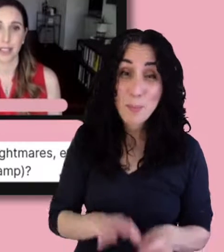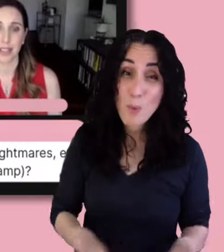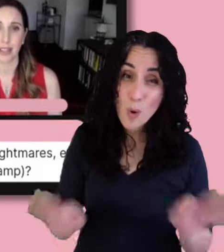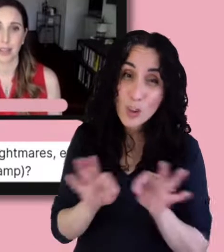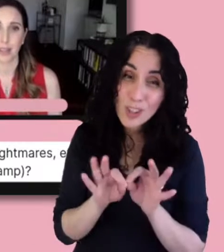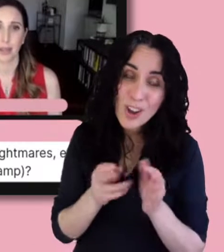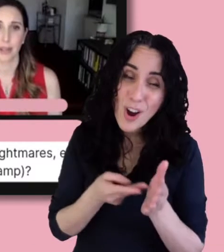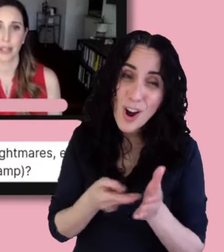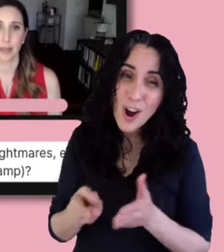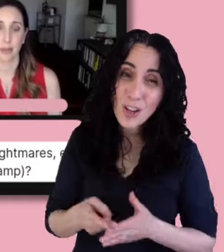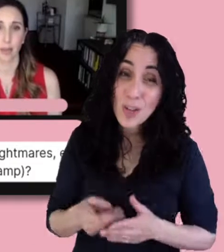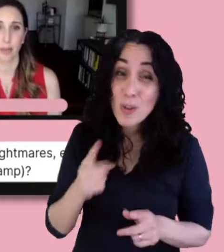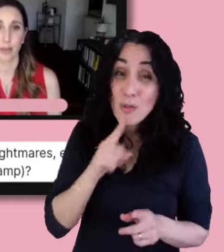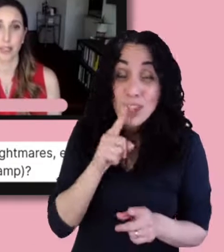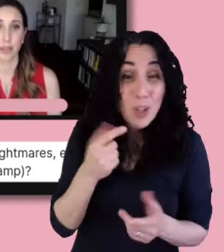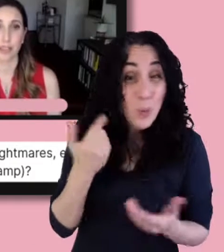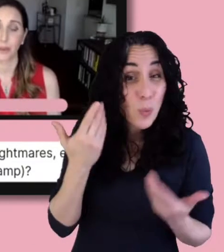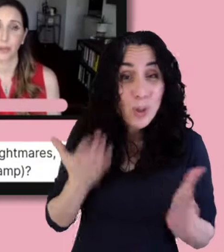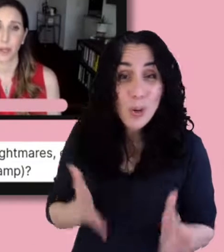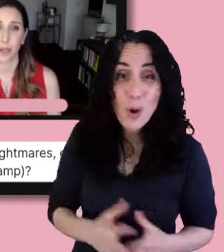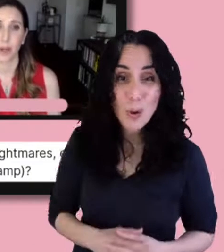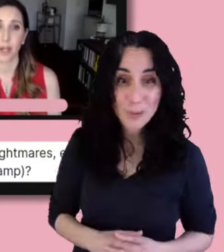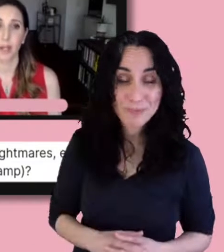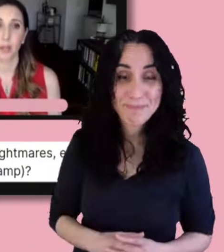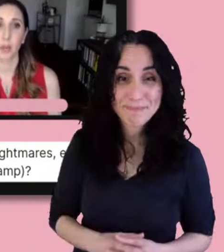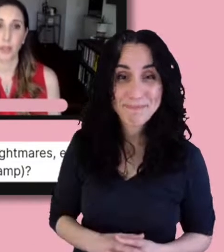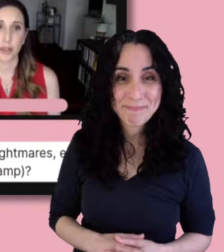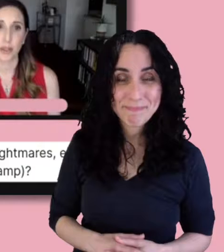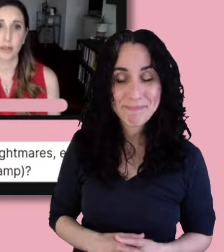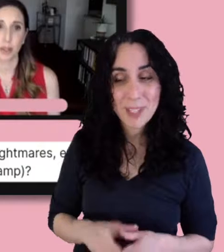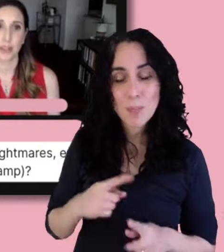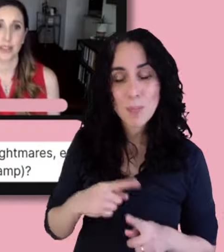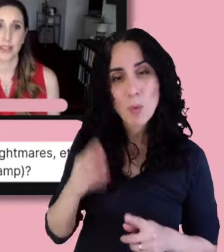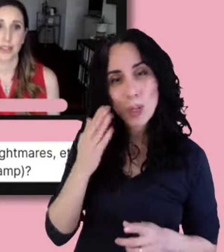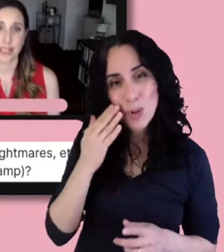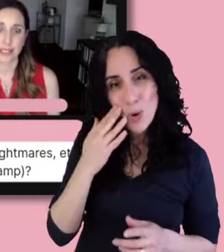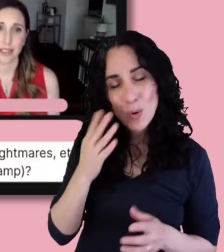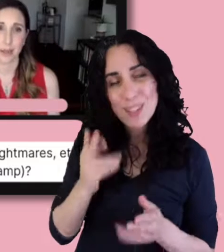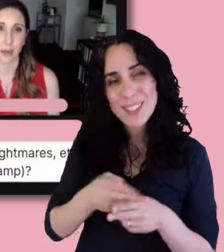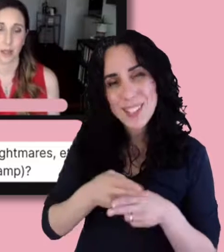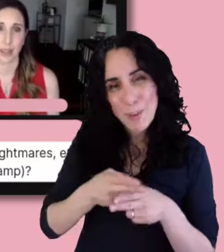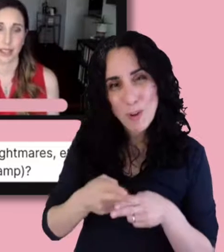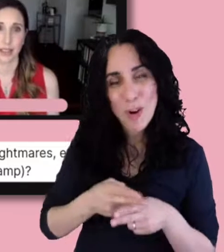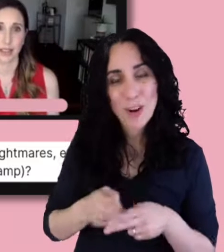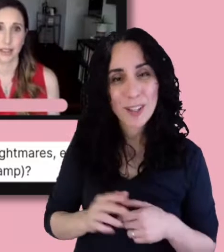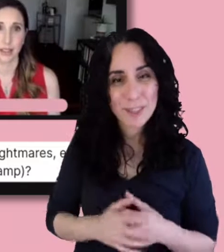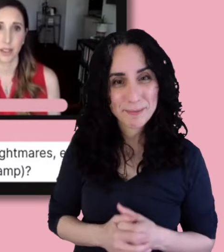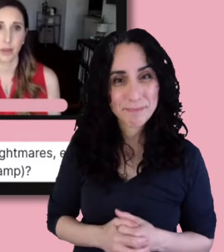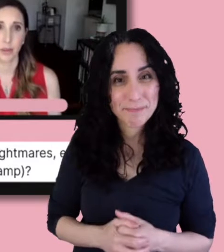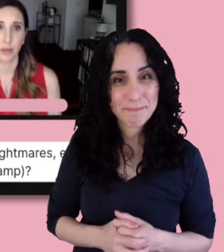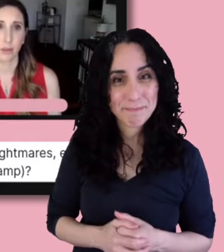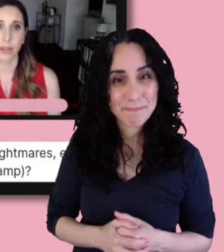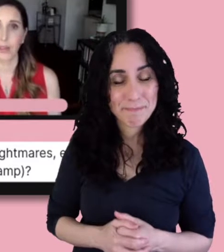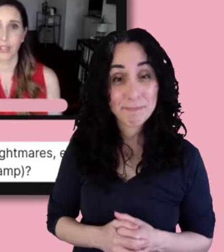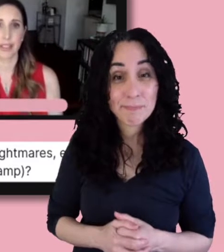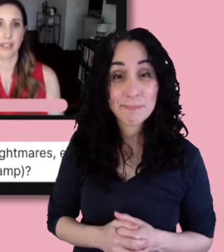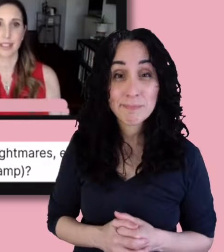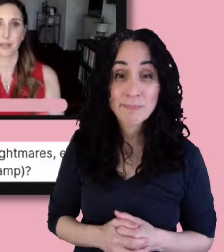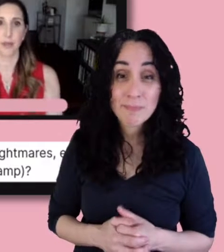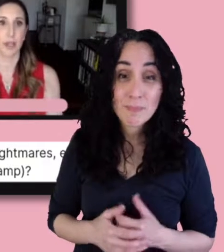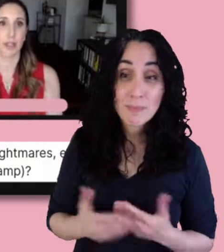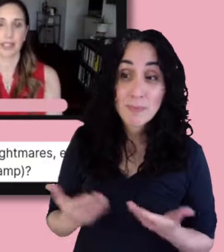really honest about that is important because we don't know. But what we do know is that this is temporary, whether it